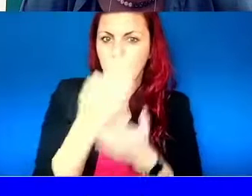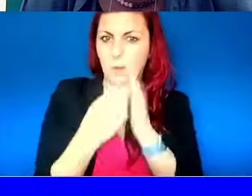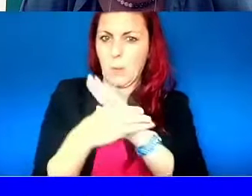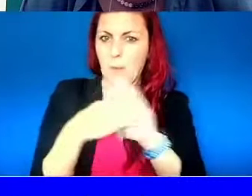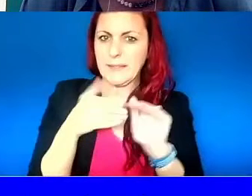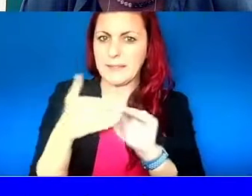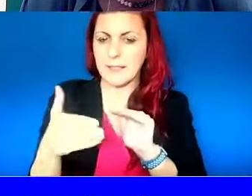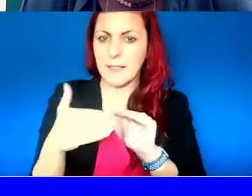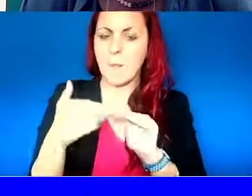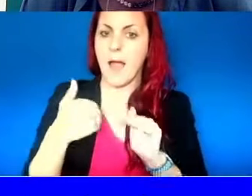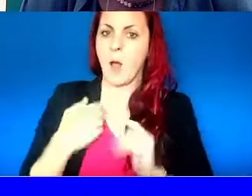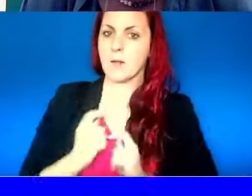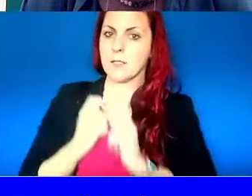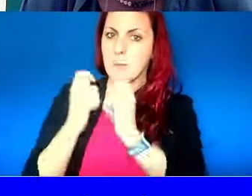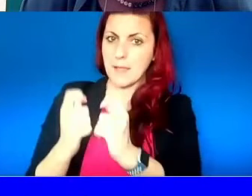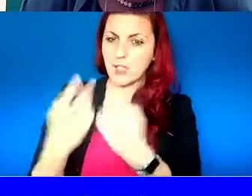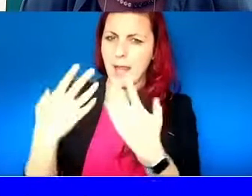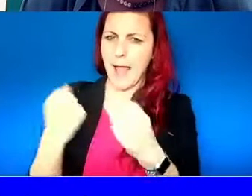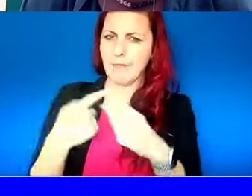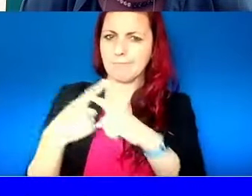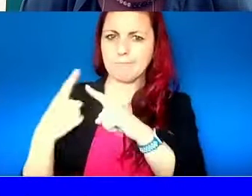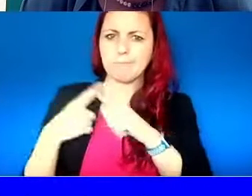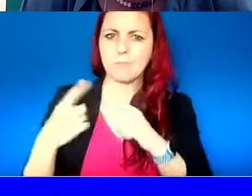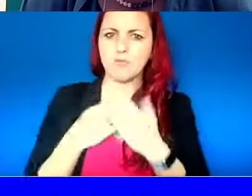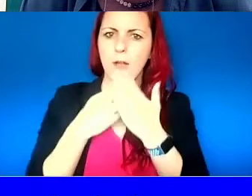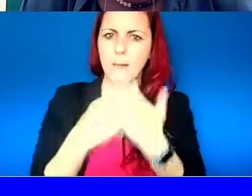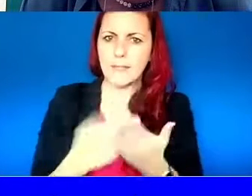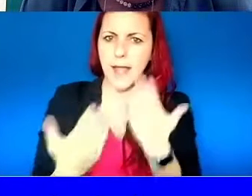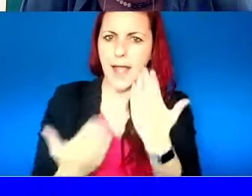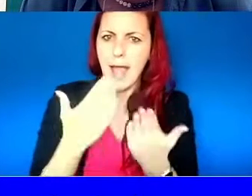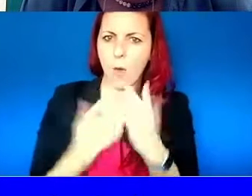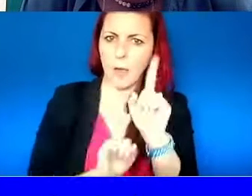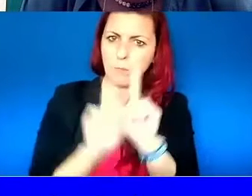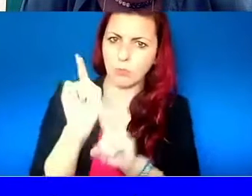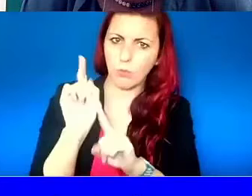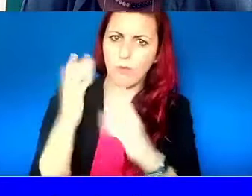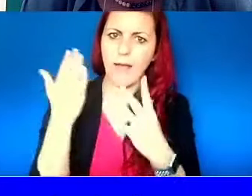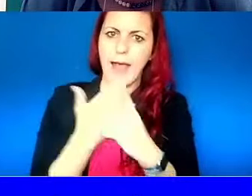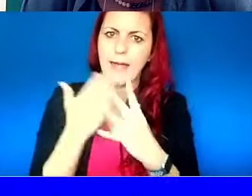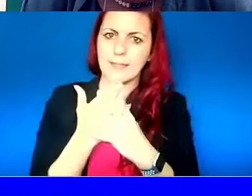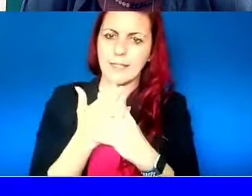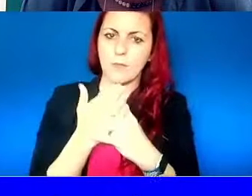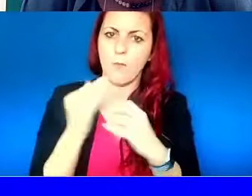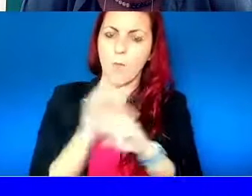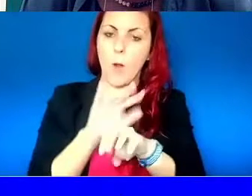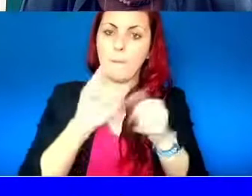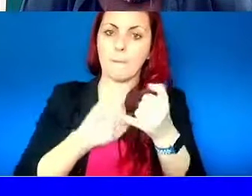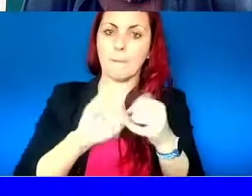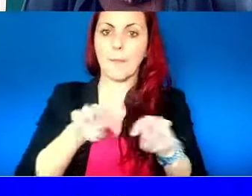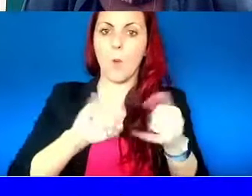submission contained recommendations about improving access to the courts for people with disabilities.